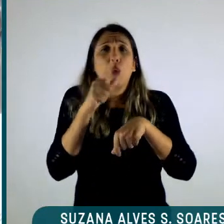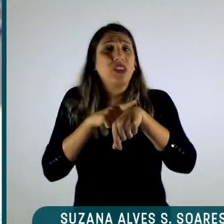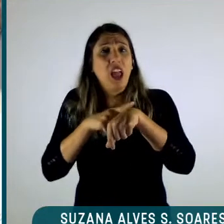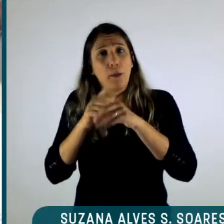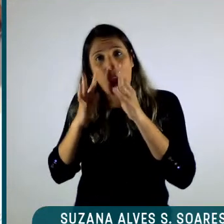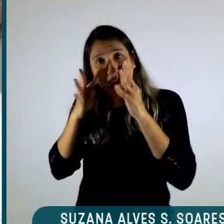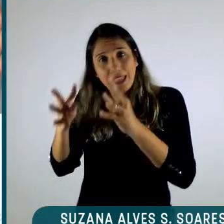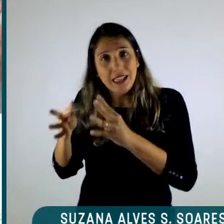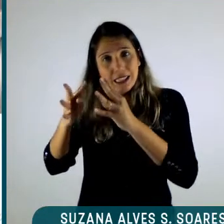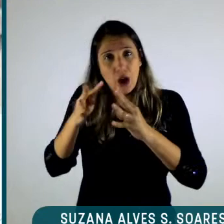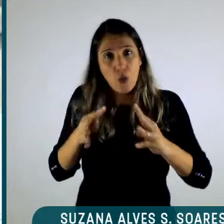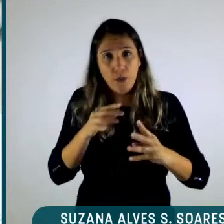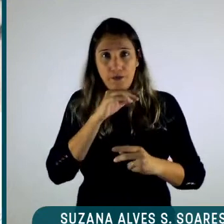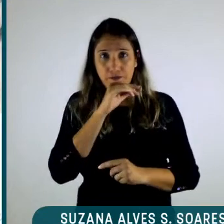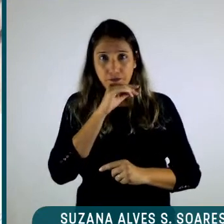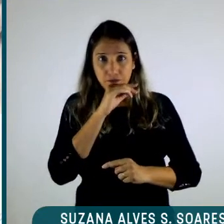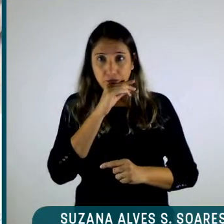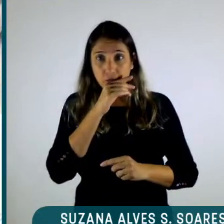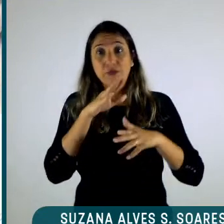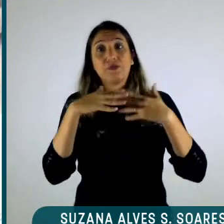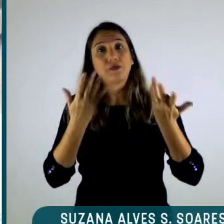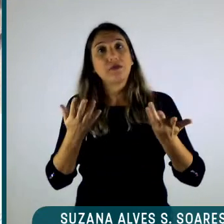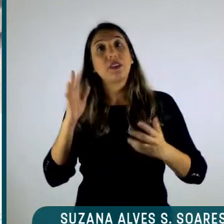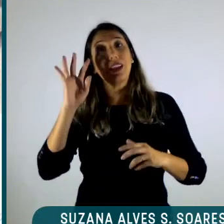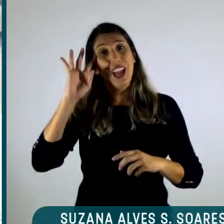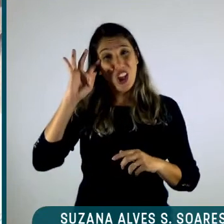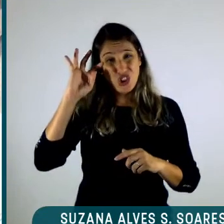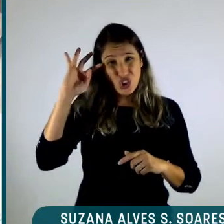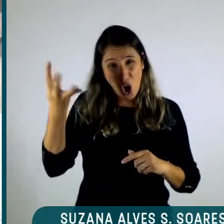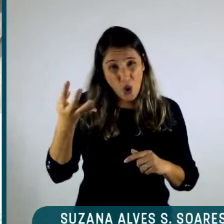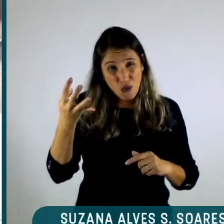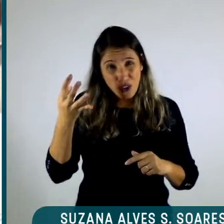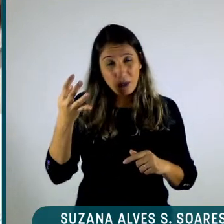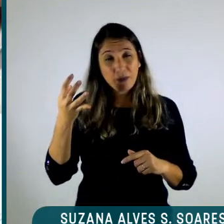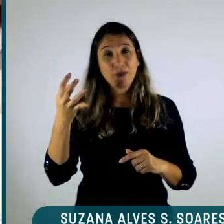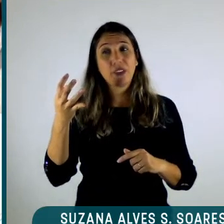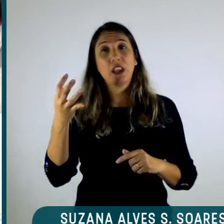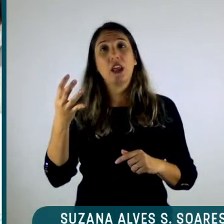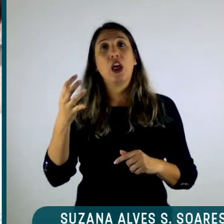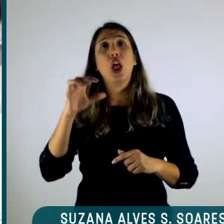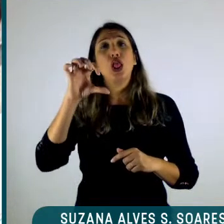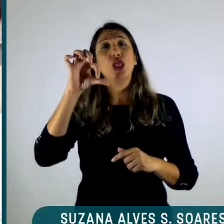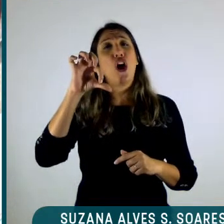and you don't have much time to provide the services to the prisoners.